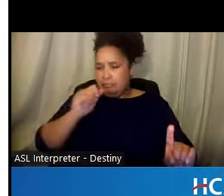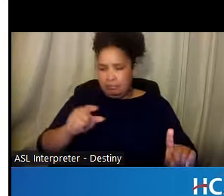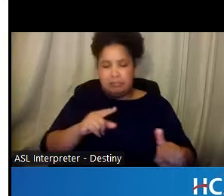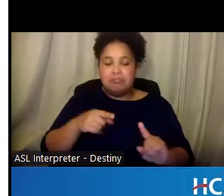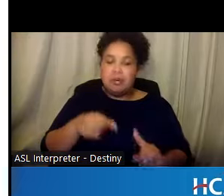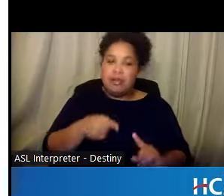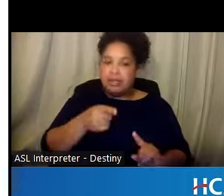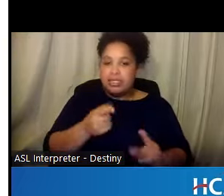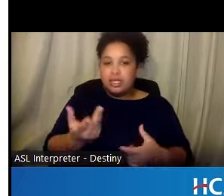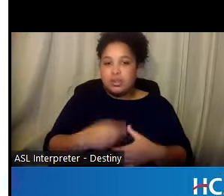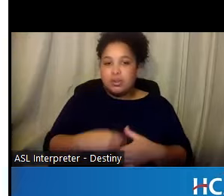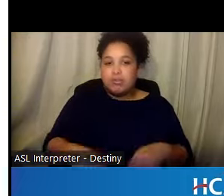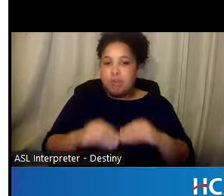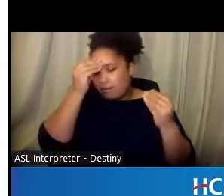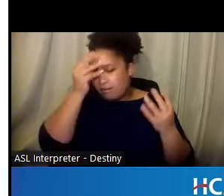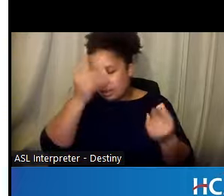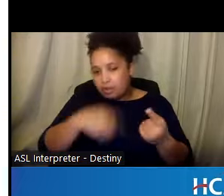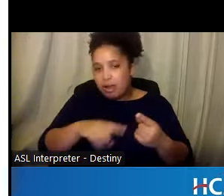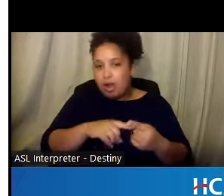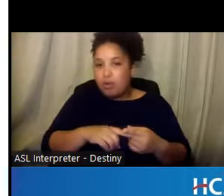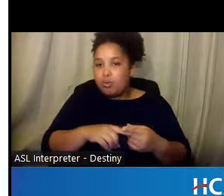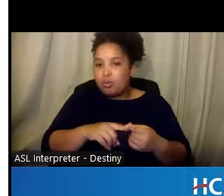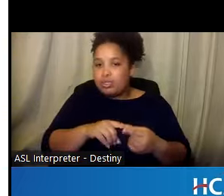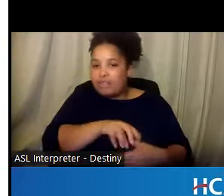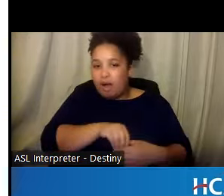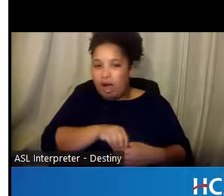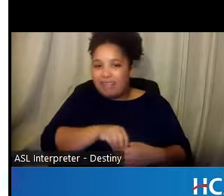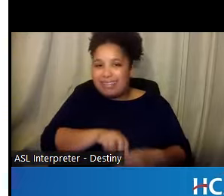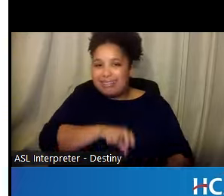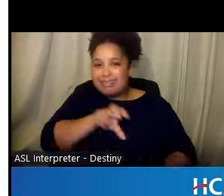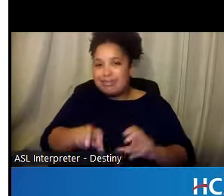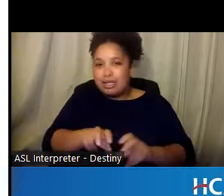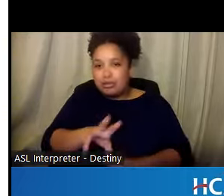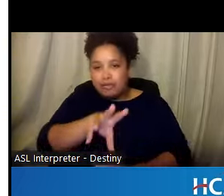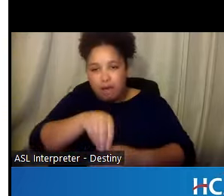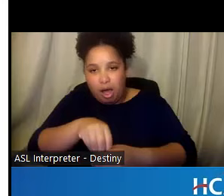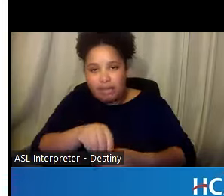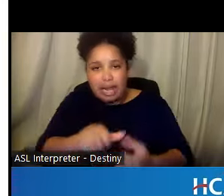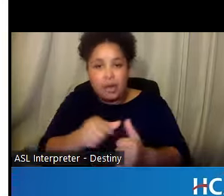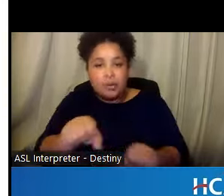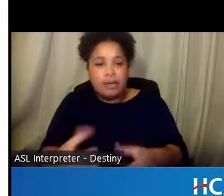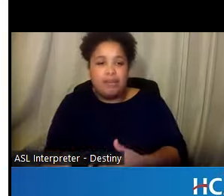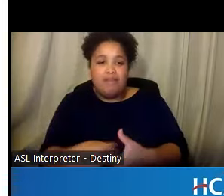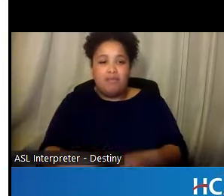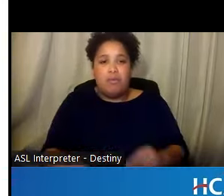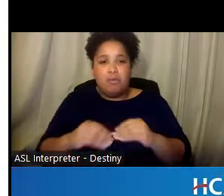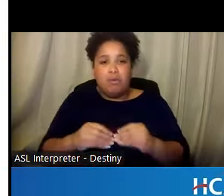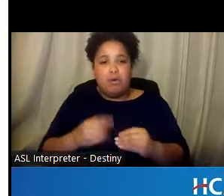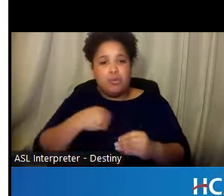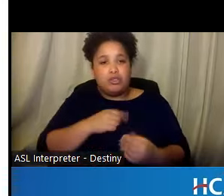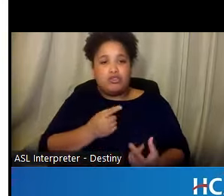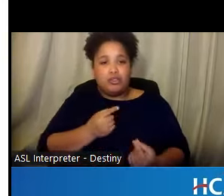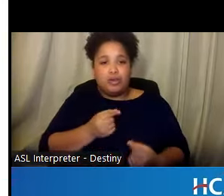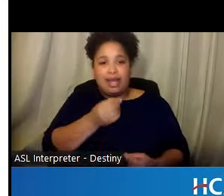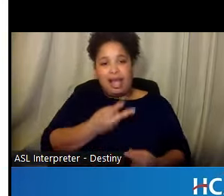this does include more information on what is included in stakeholder engagement and ways you can get involved. We're doing